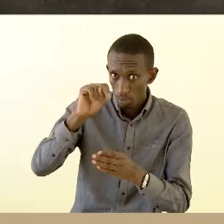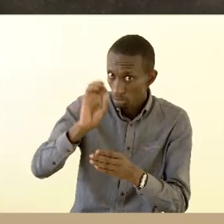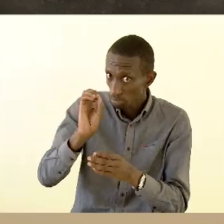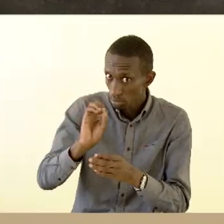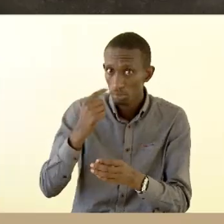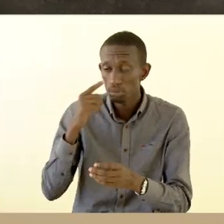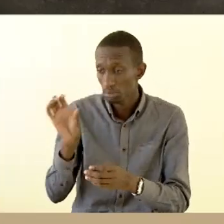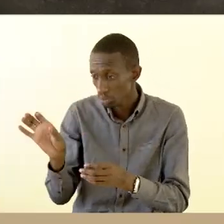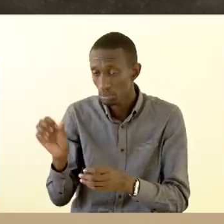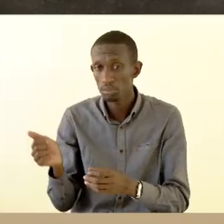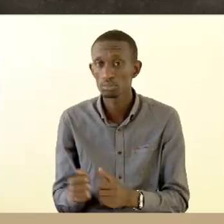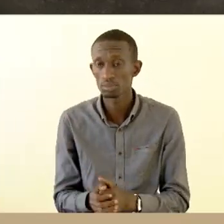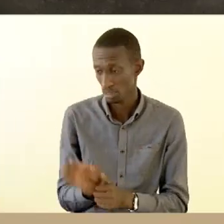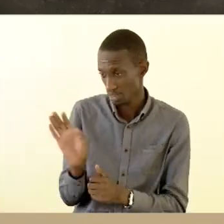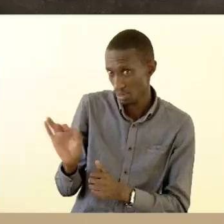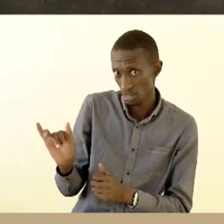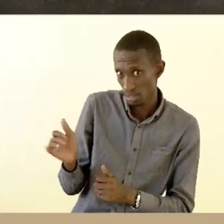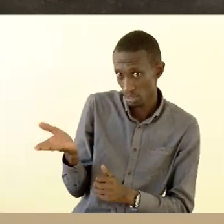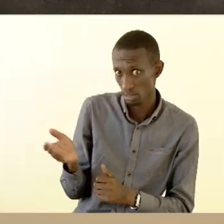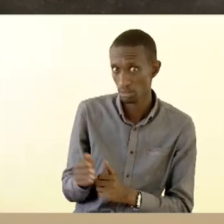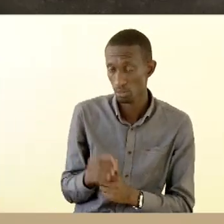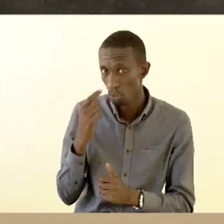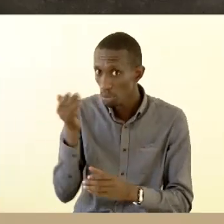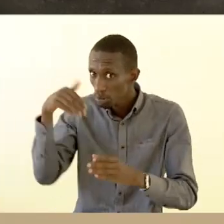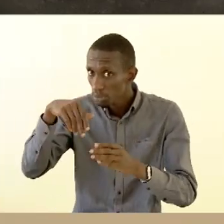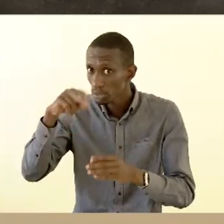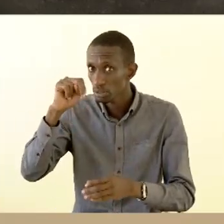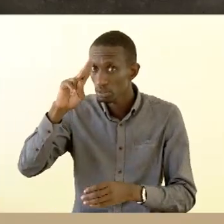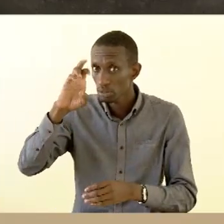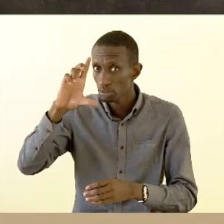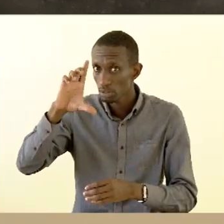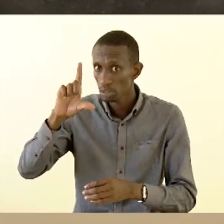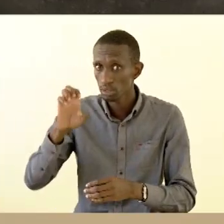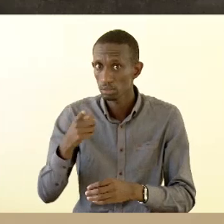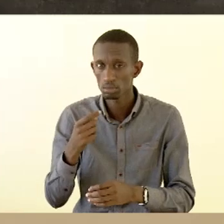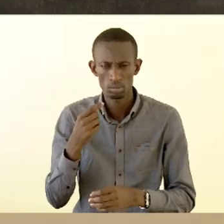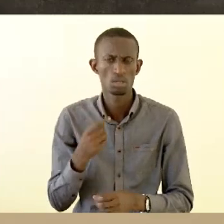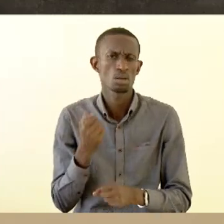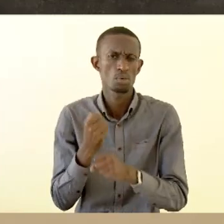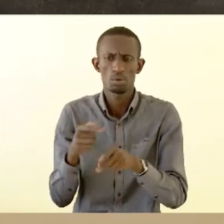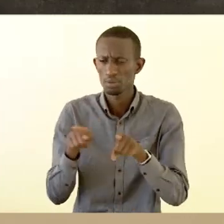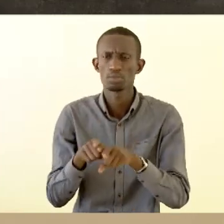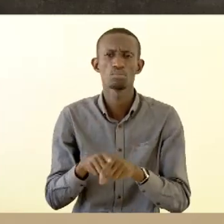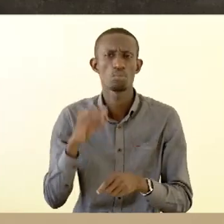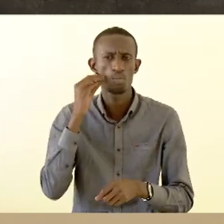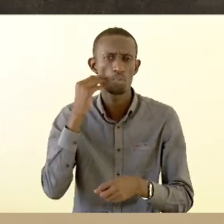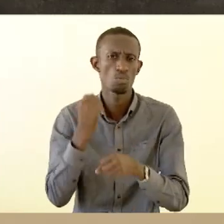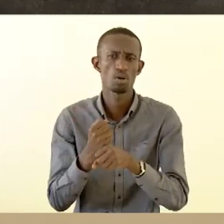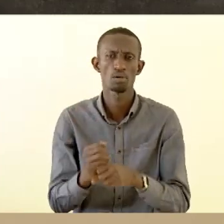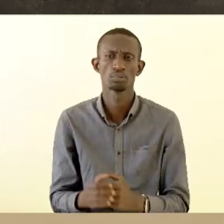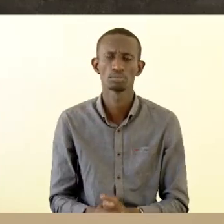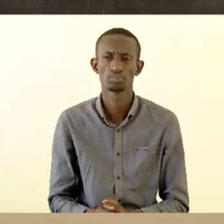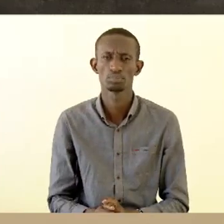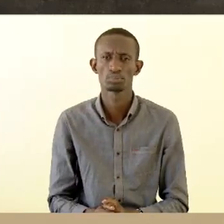the remaining particle, which is also found in the nucleus, it will be done as your homework. So the